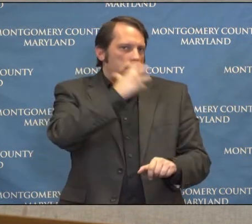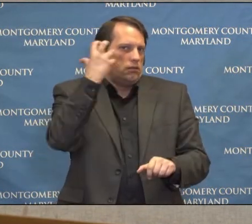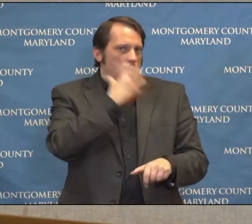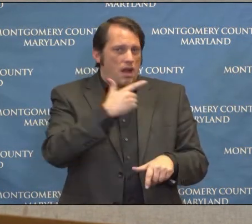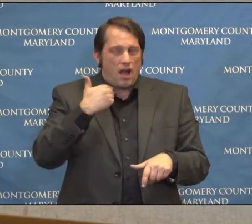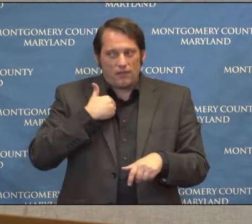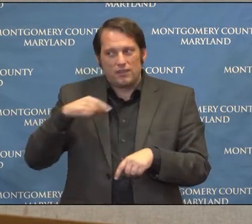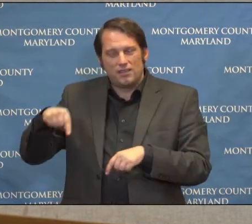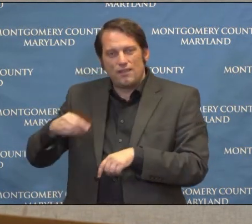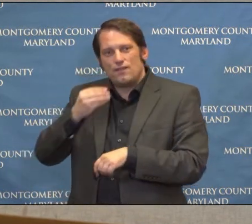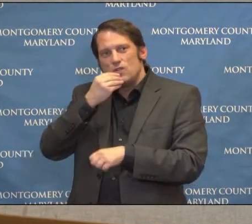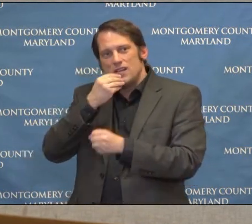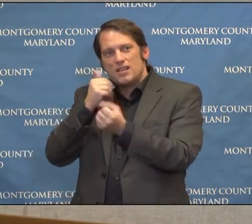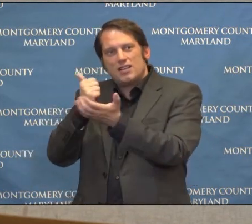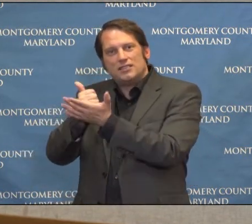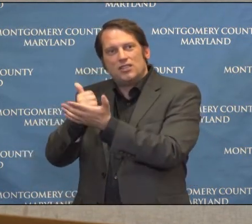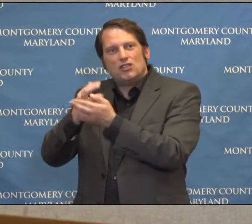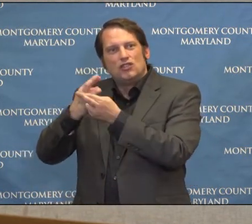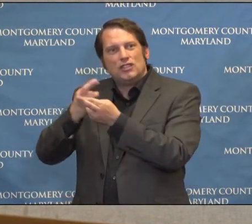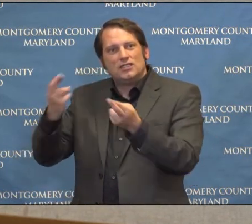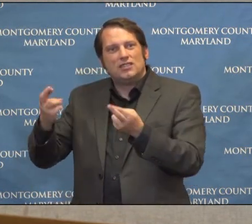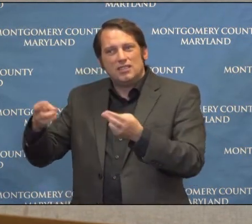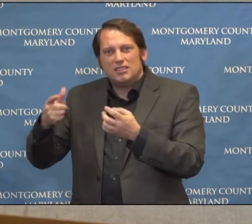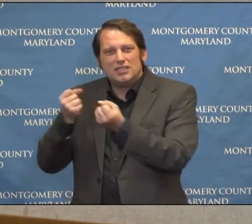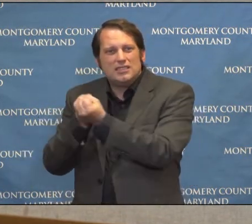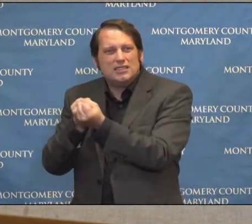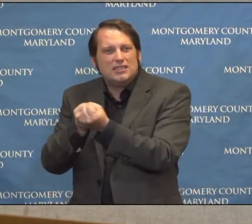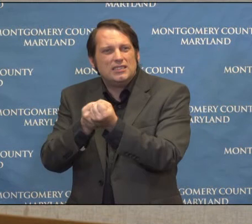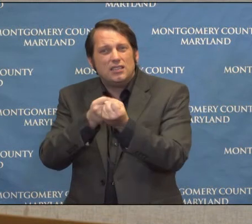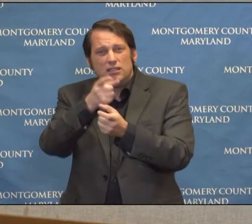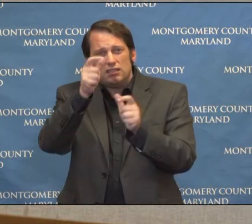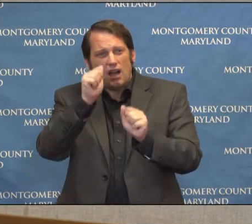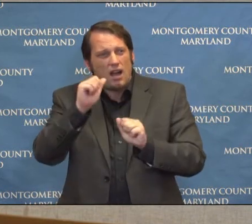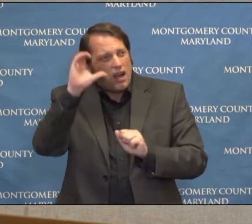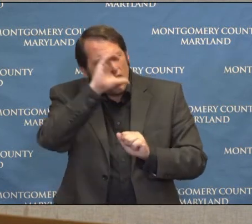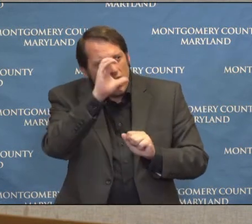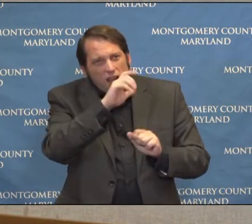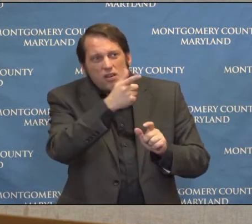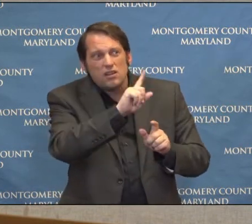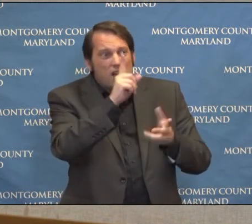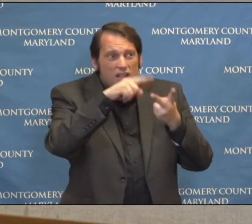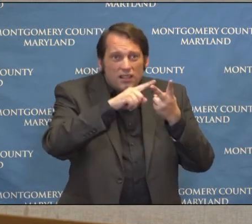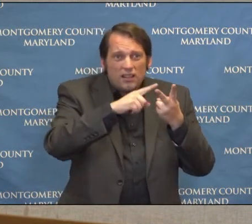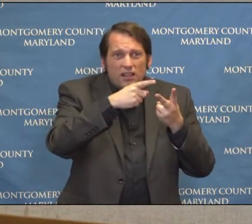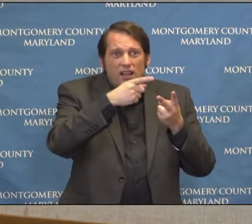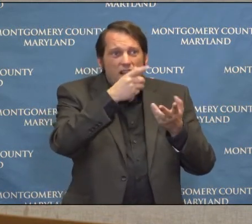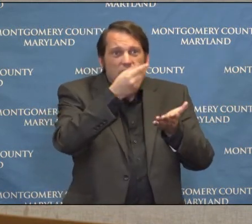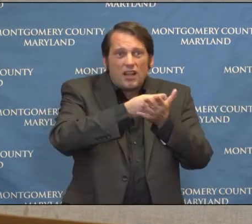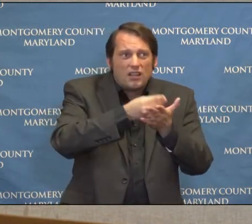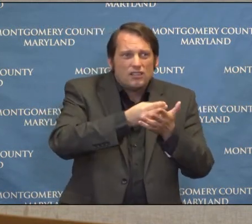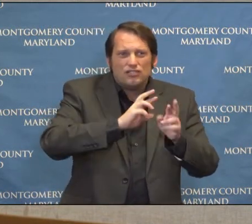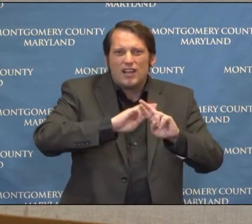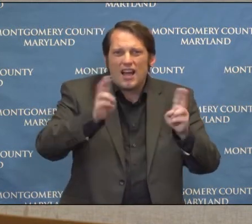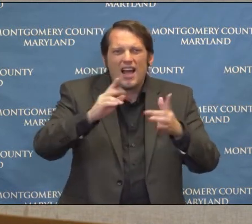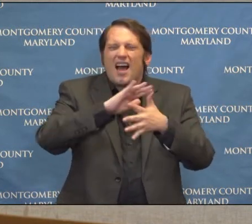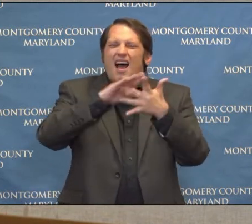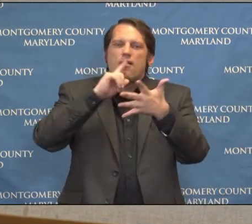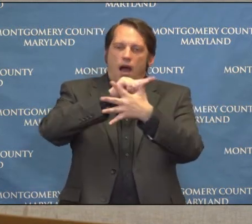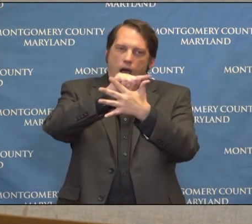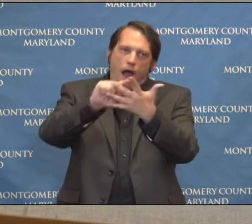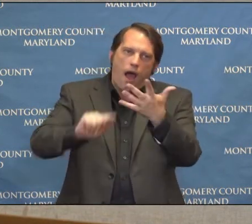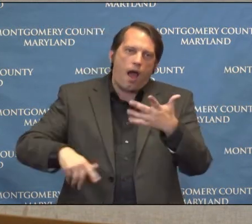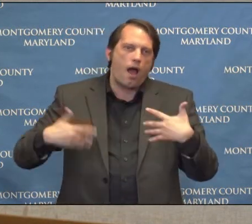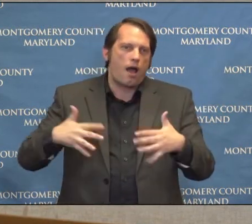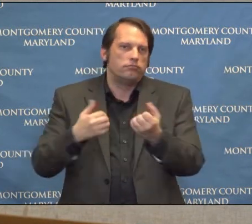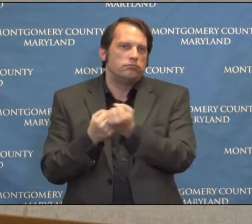near you in your community. They're in need of funds, and just underscoring what the county executive said, these are straining